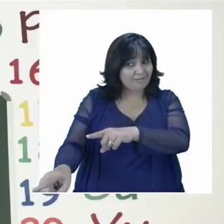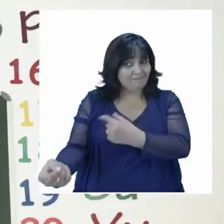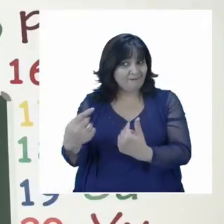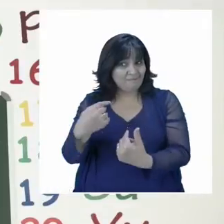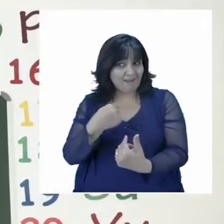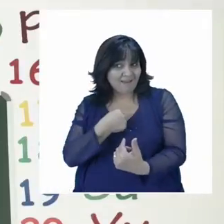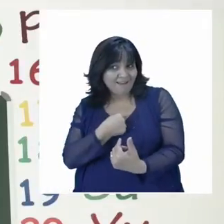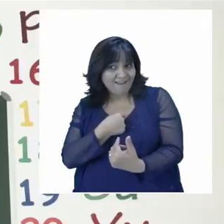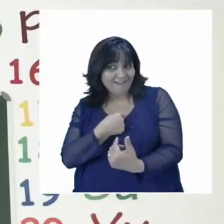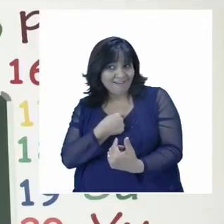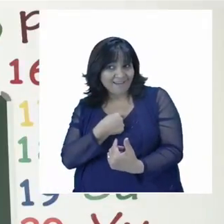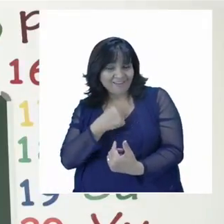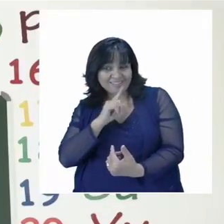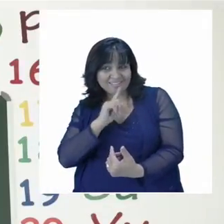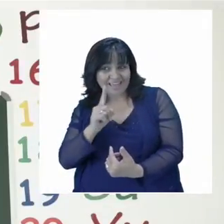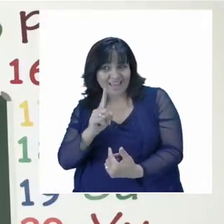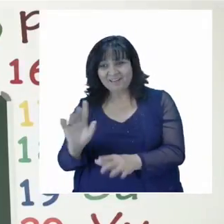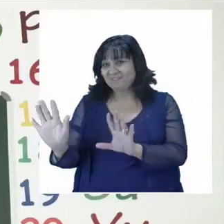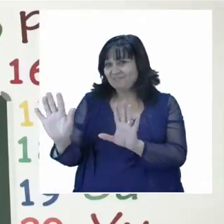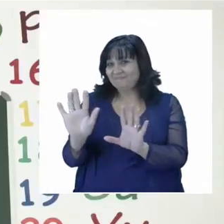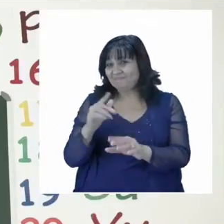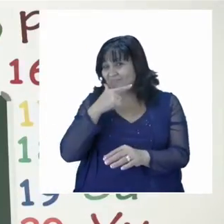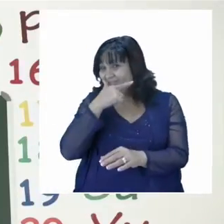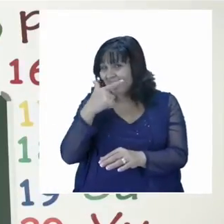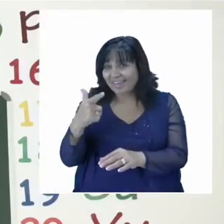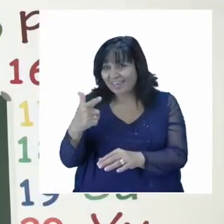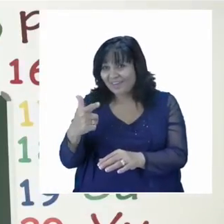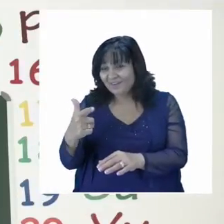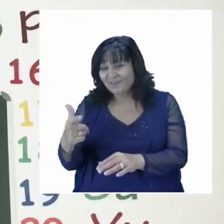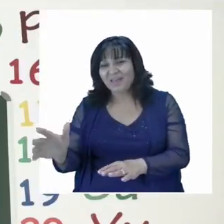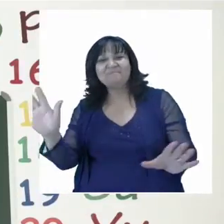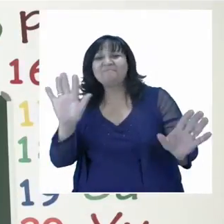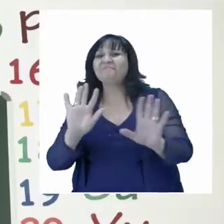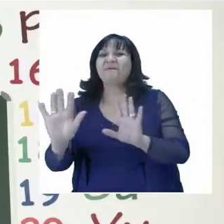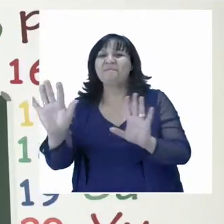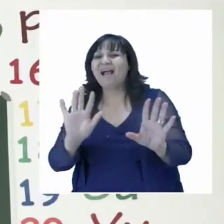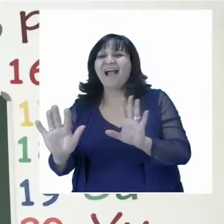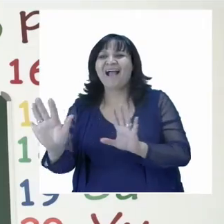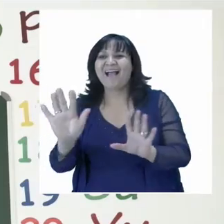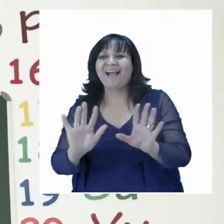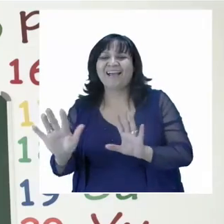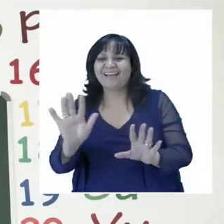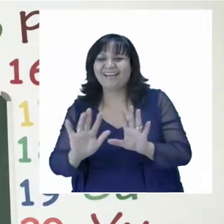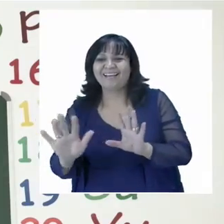I, we would like to say thank you for joining us and